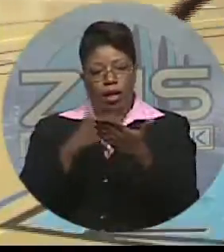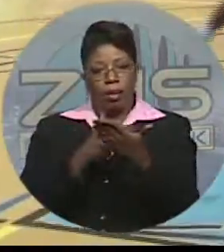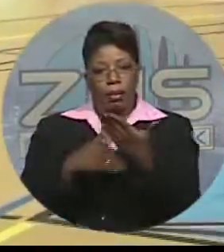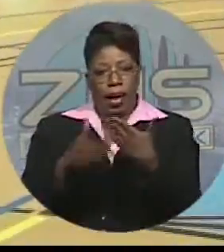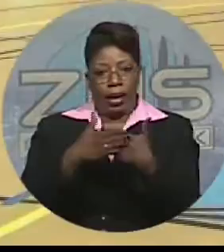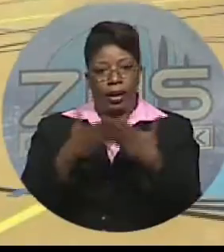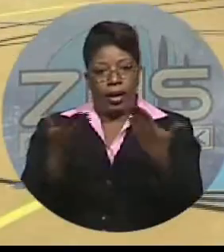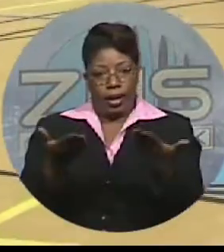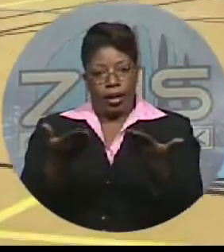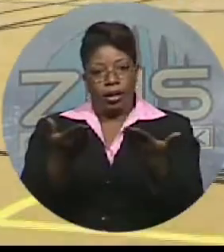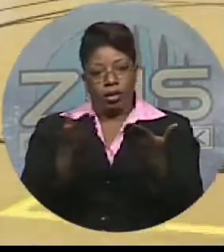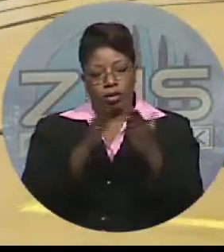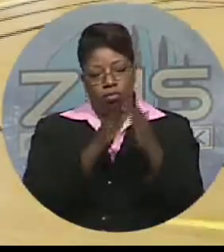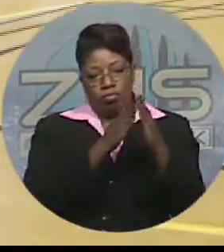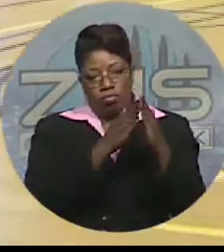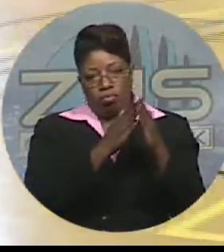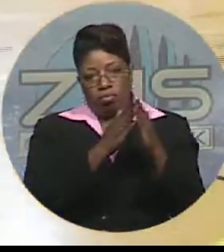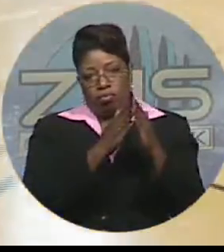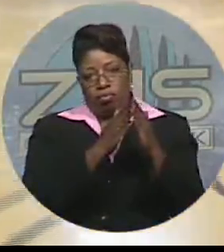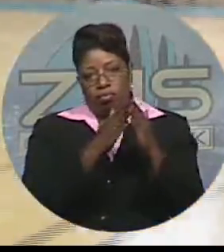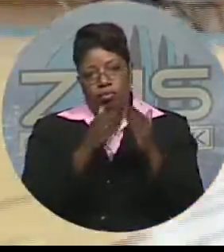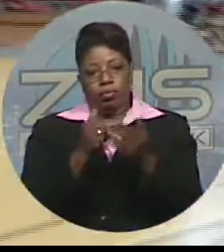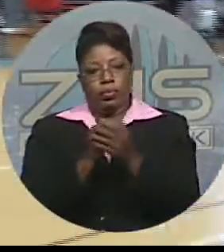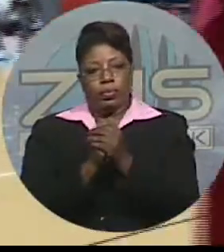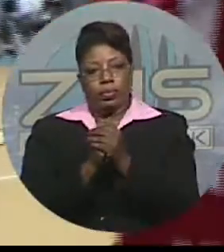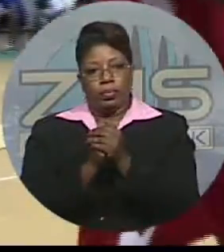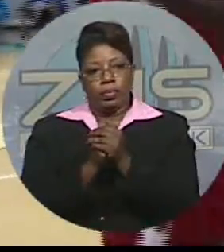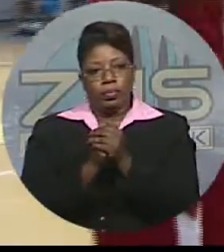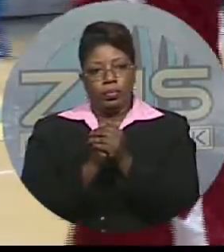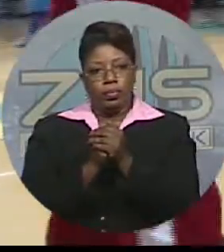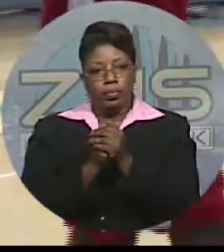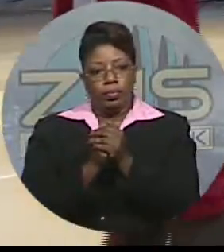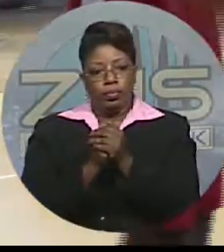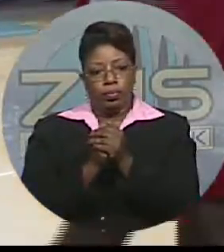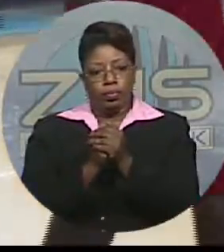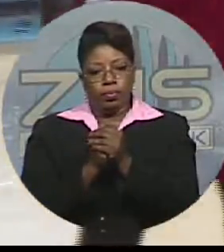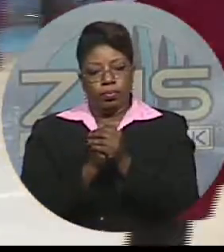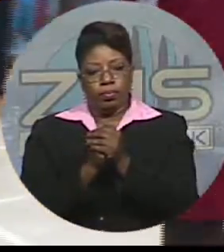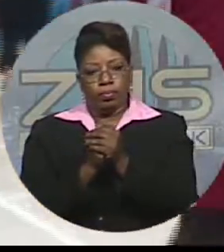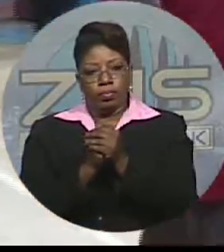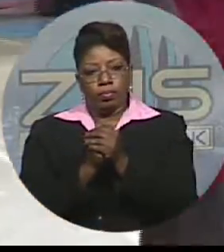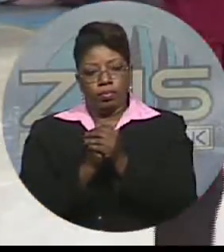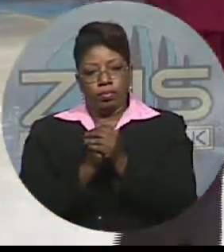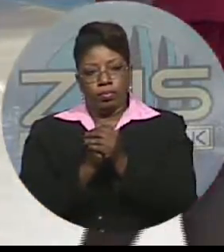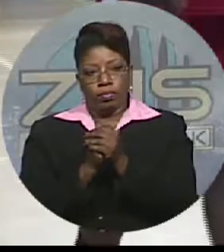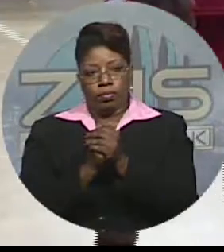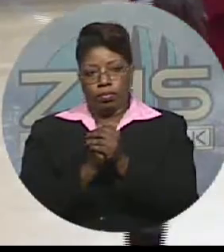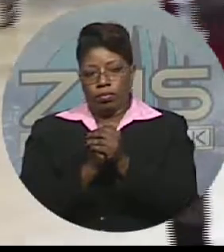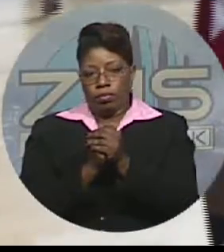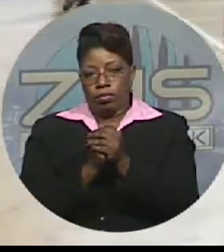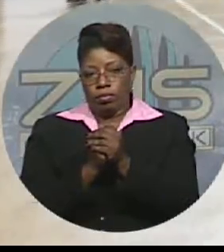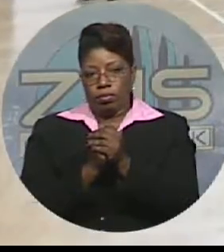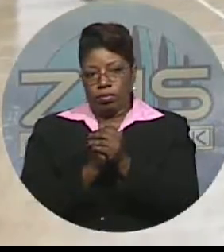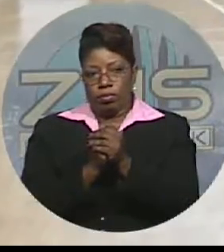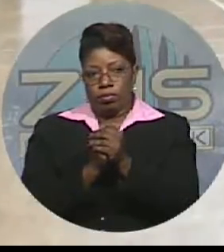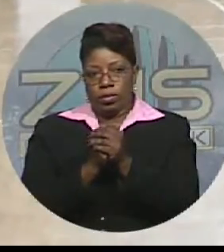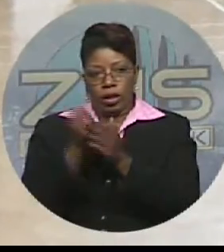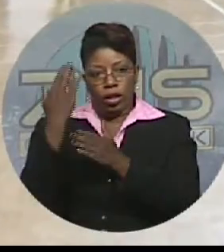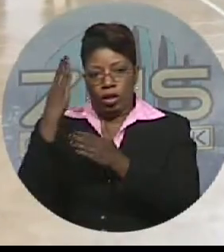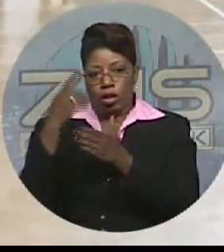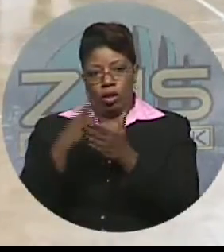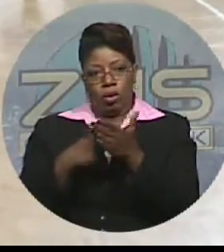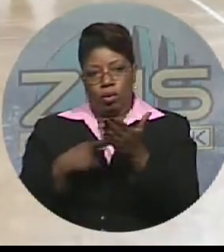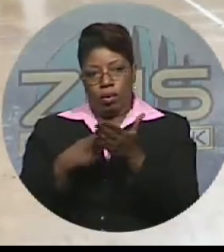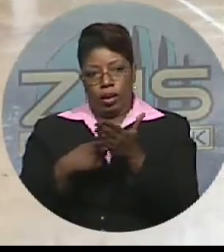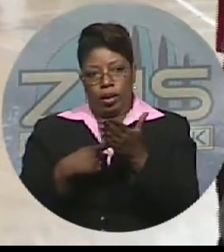their society and surroundings. I don't know what y'all got in the water down here. It might be the curry goat. I don't know. You know, it might be the group or the conch fritters, but everybody